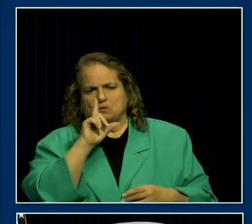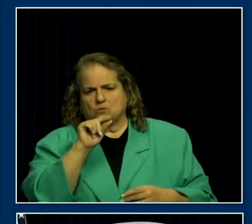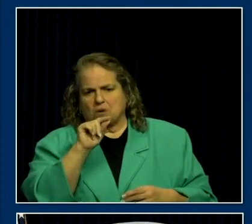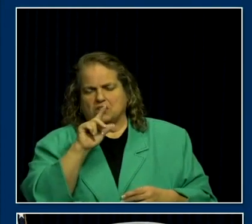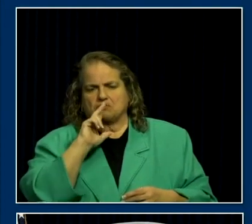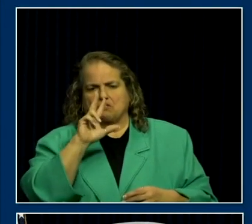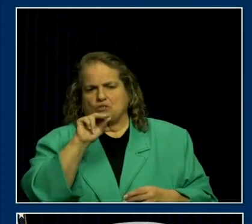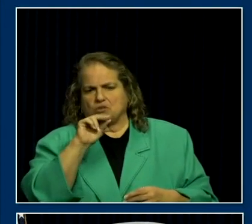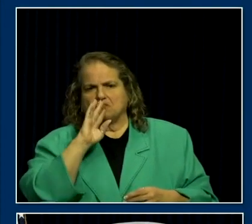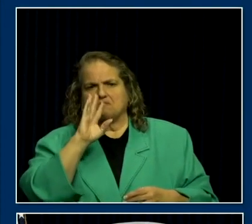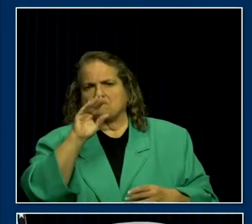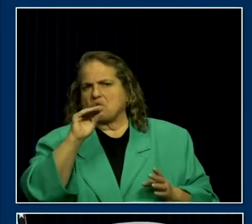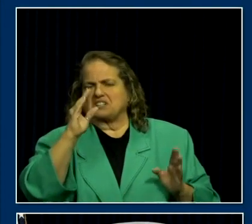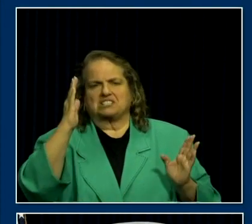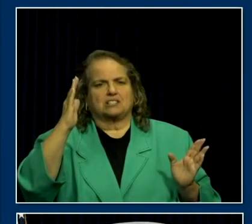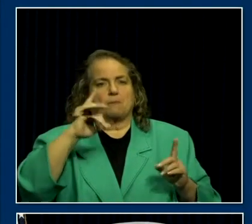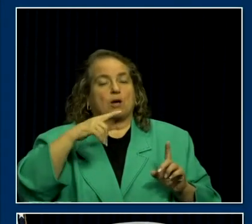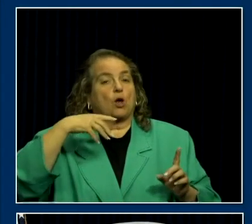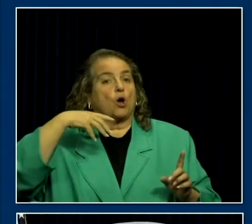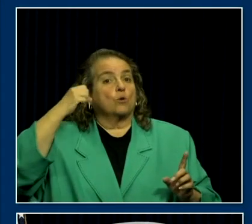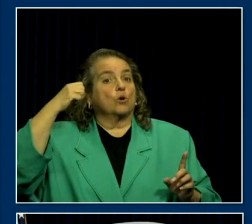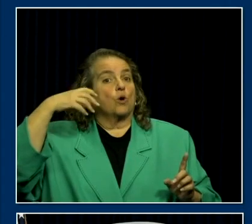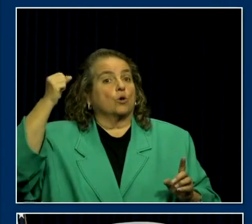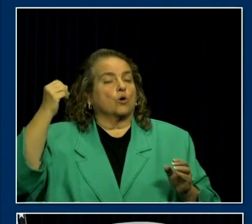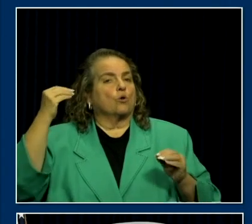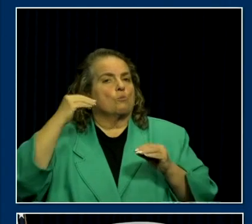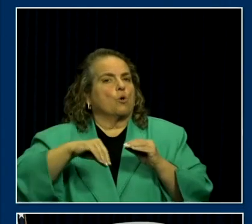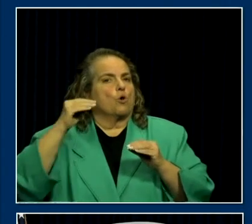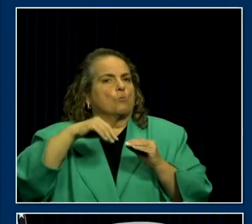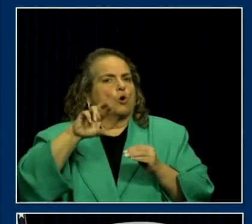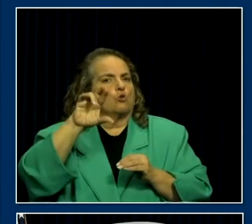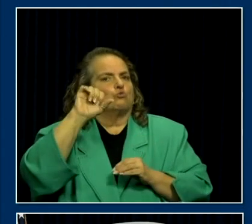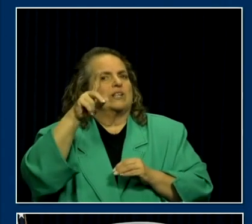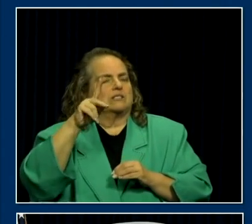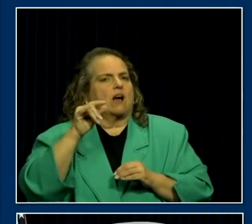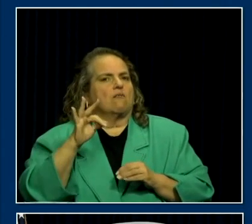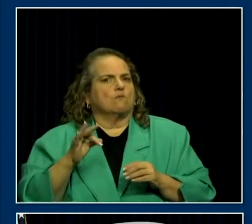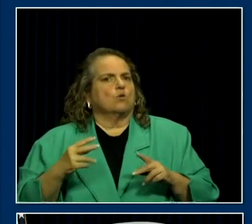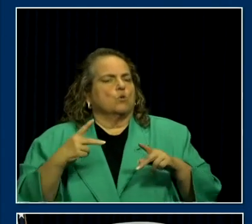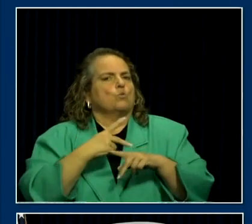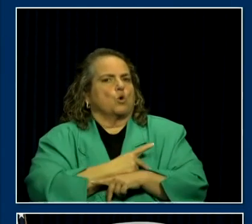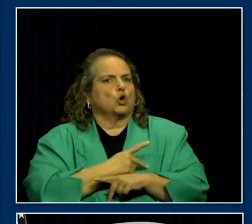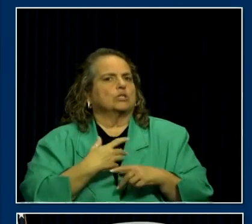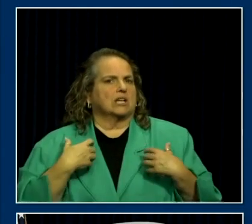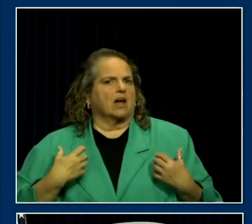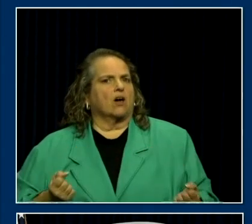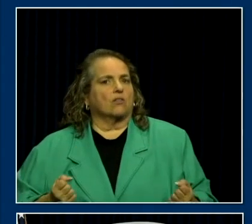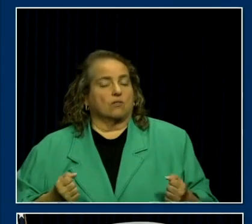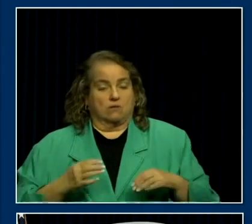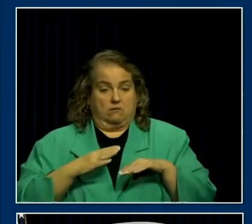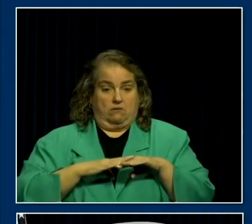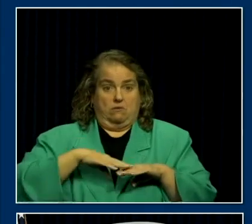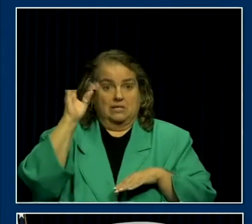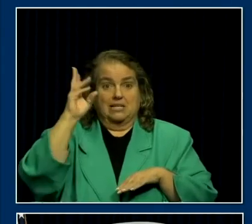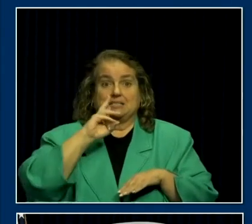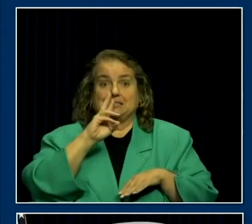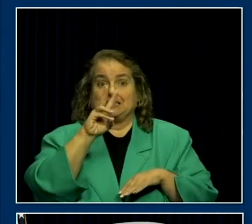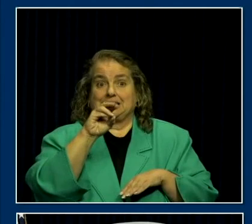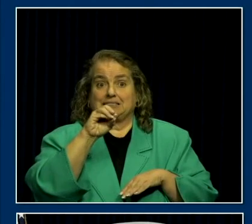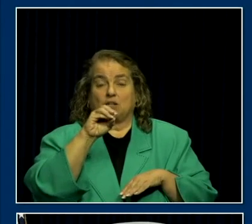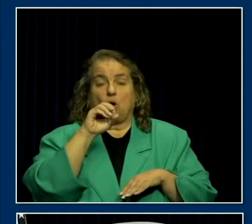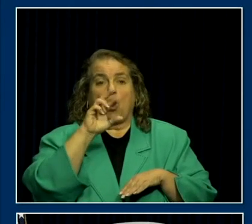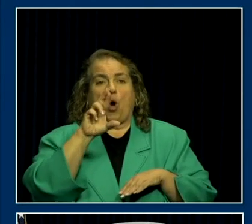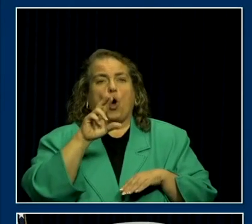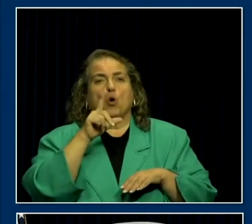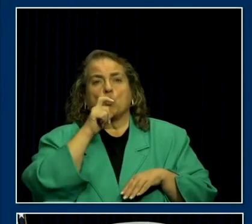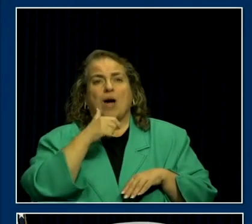and your 40s, but the older we get, the more the risk increases. It is really those over 60 and those with chronic medical problems, though,